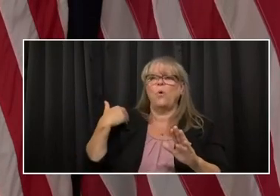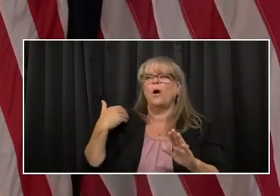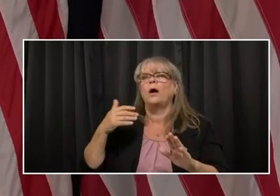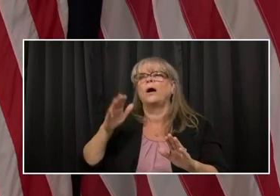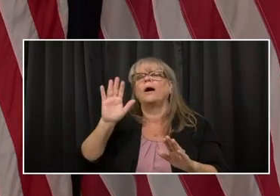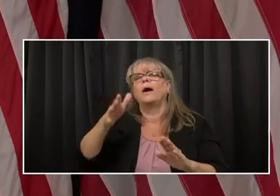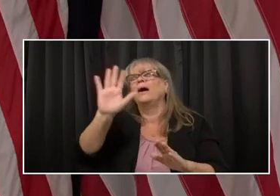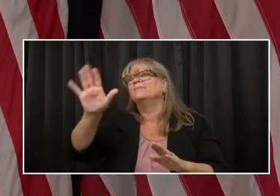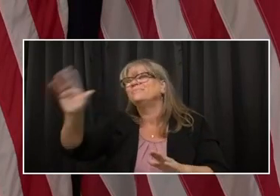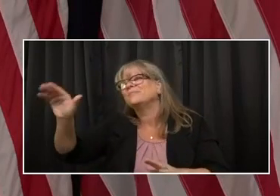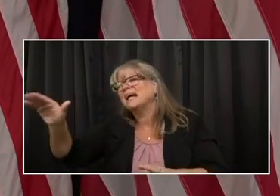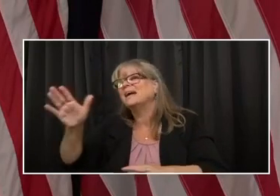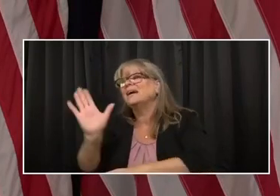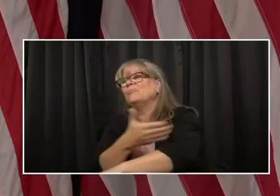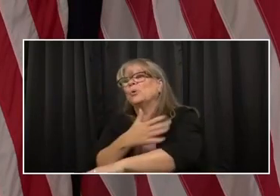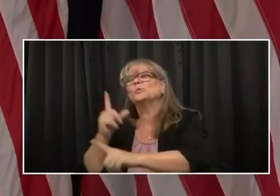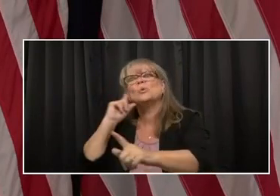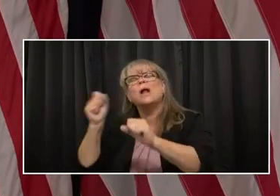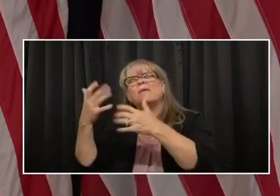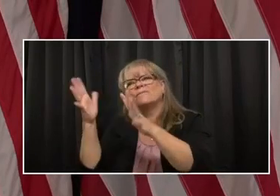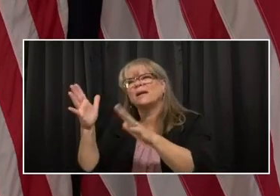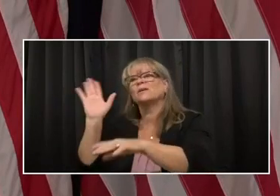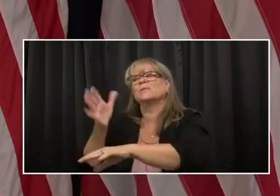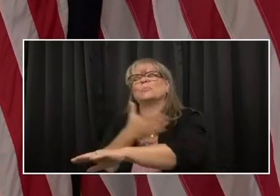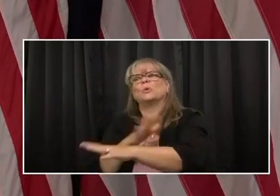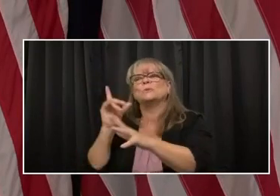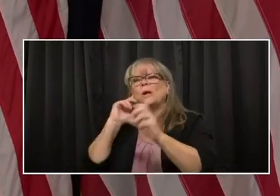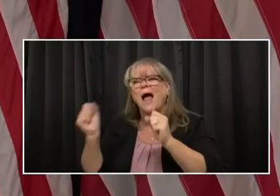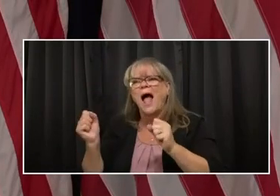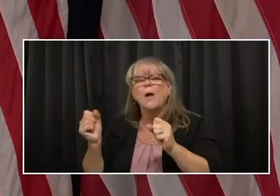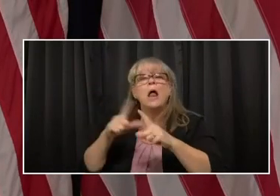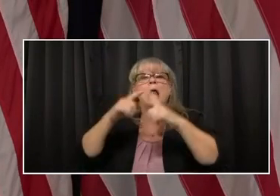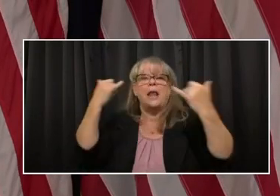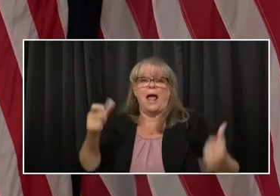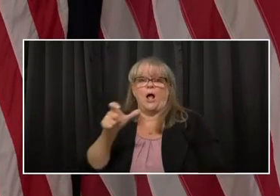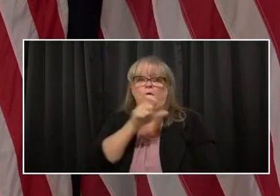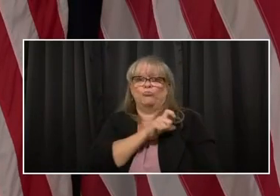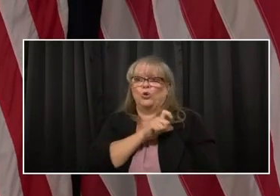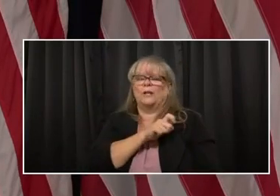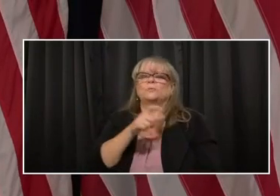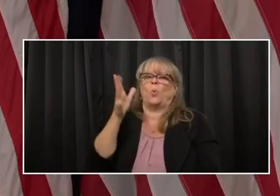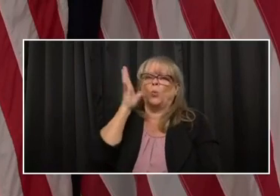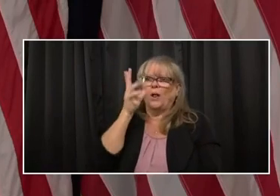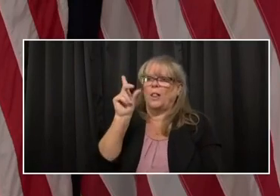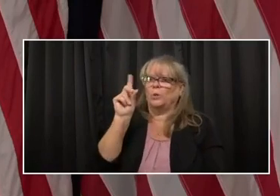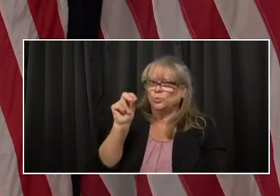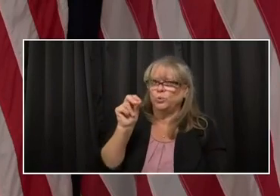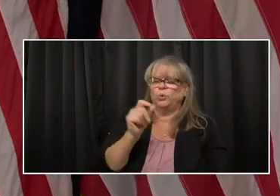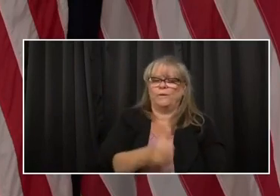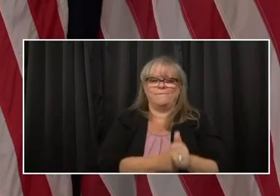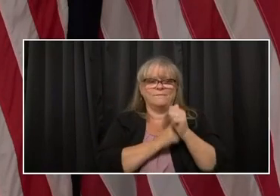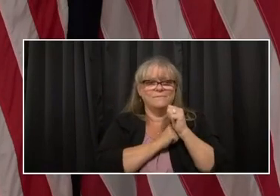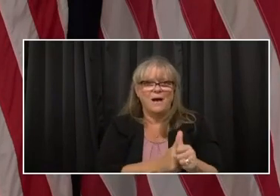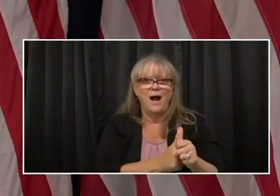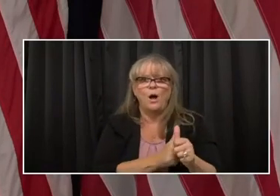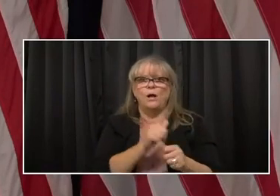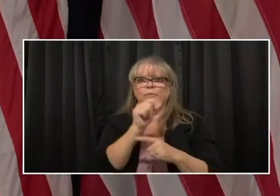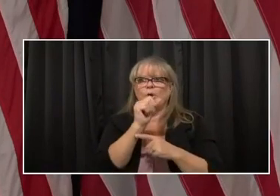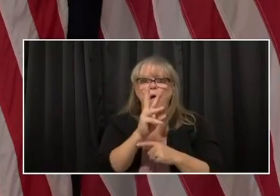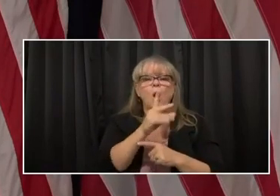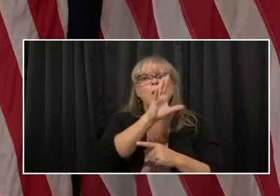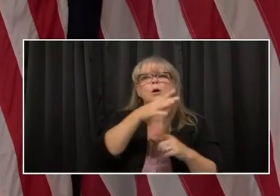think now, if there are complaints, they might be more formally trying to enforce that noise ordinance and make sure that people can safely return